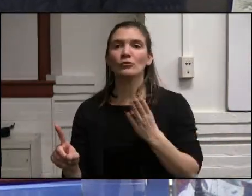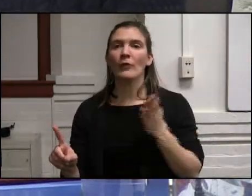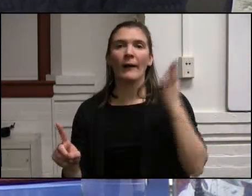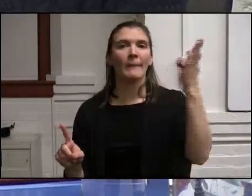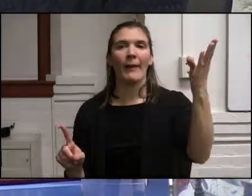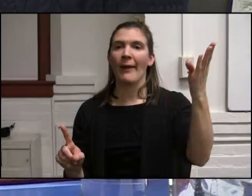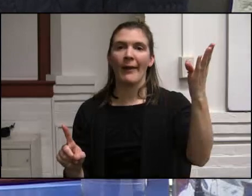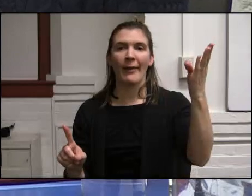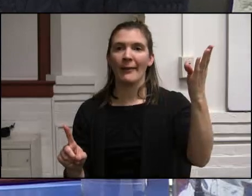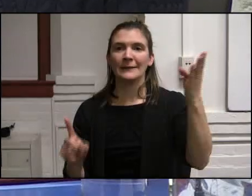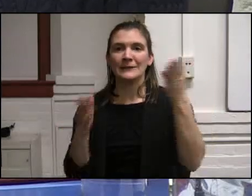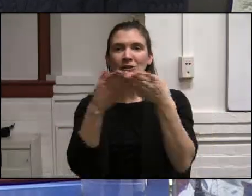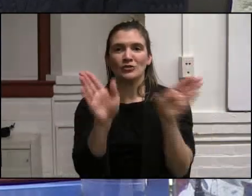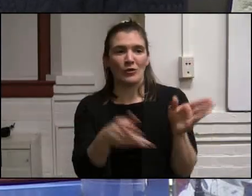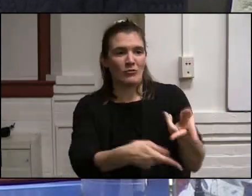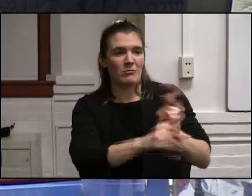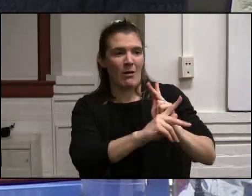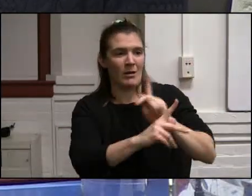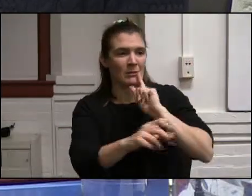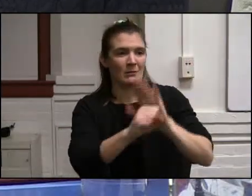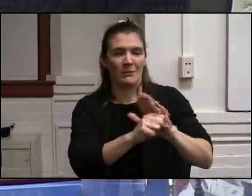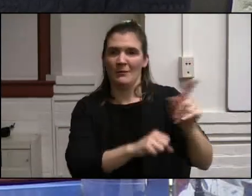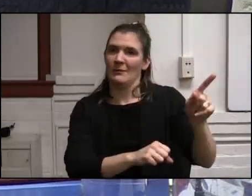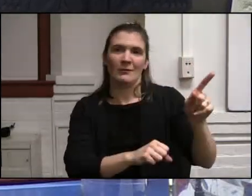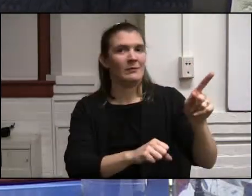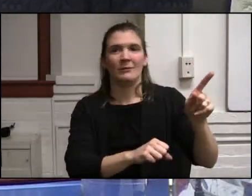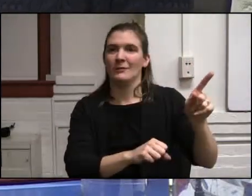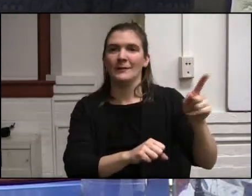recommend general obligation bonding authority.